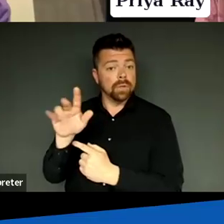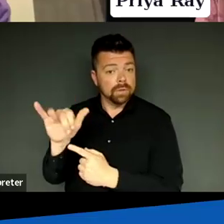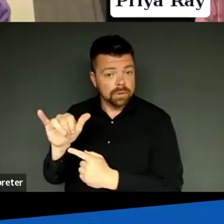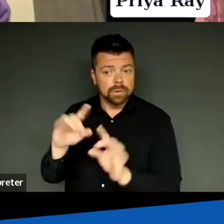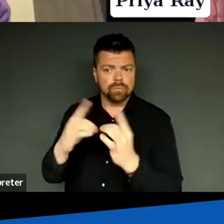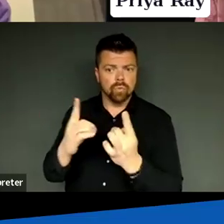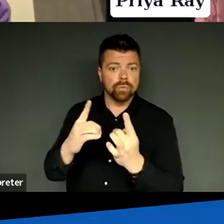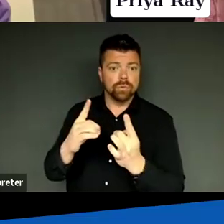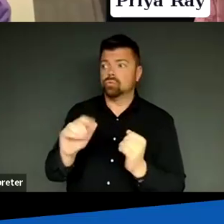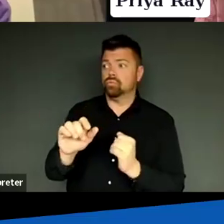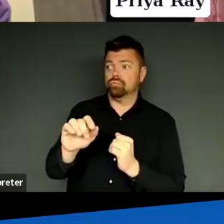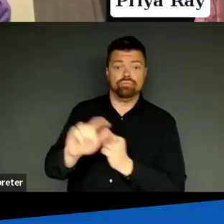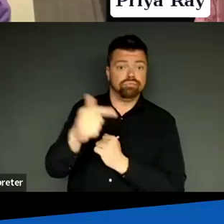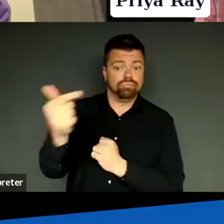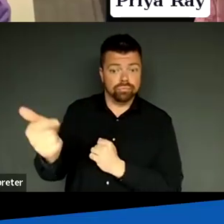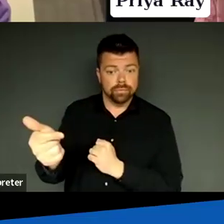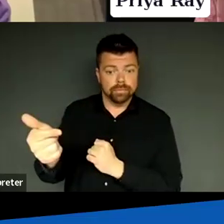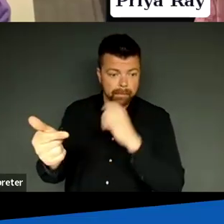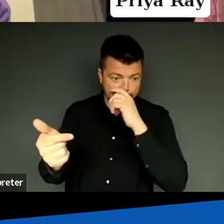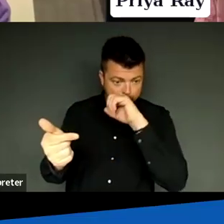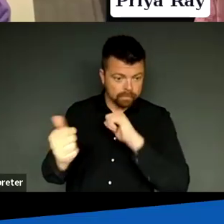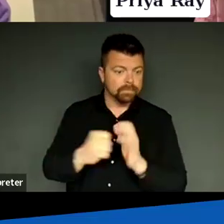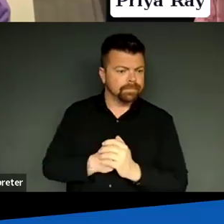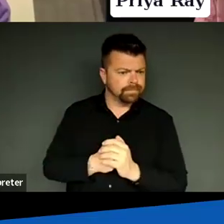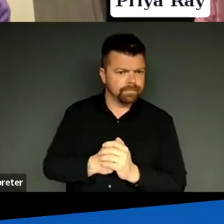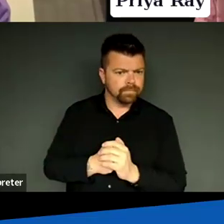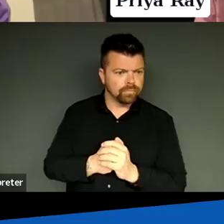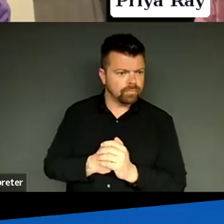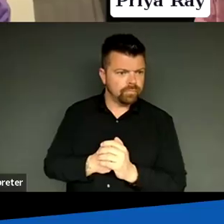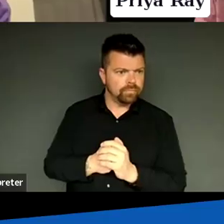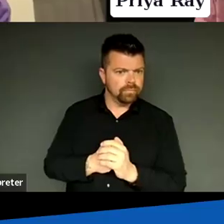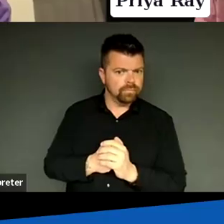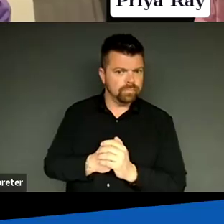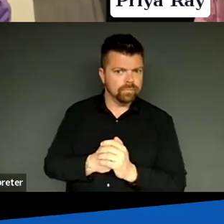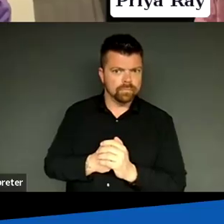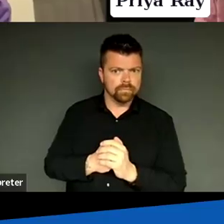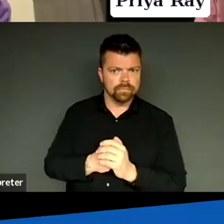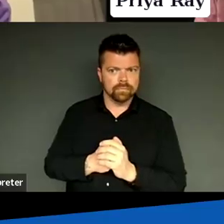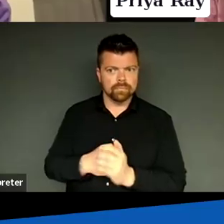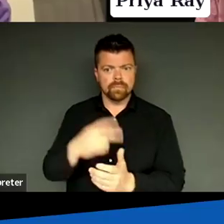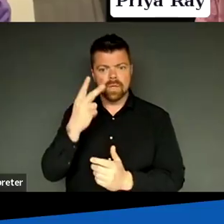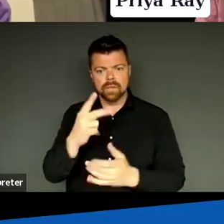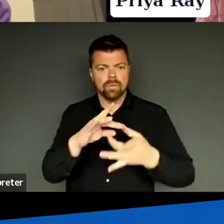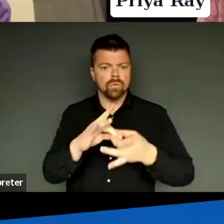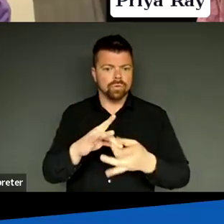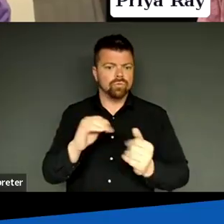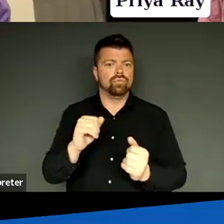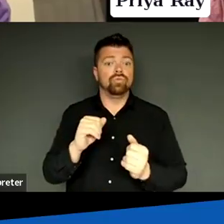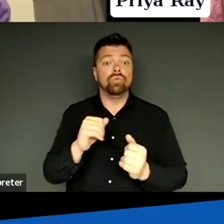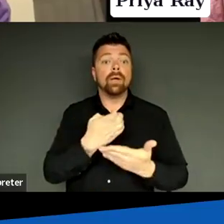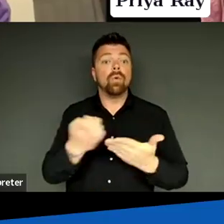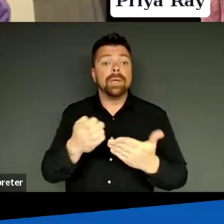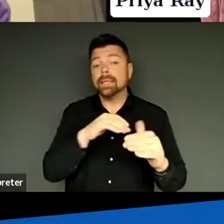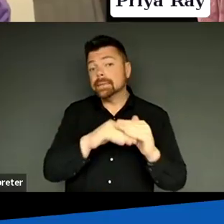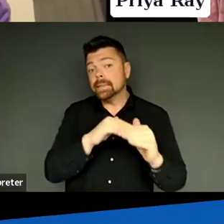over to them so that they can see what they can do about getting some kind of equipment that's accessible, and how